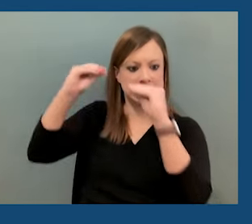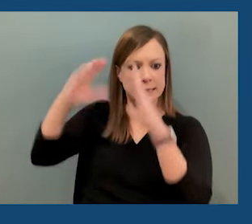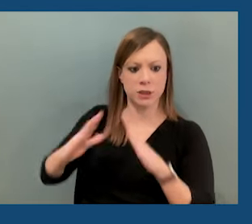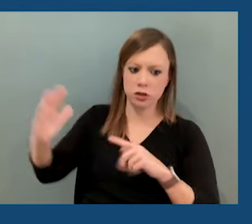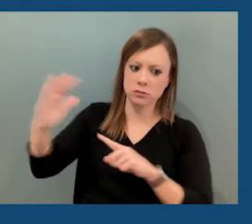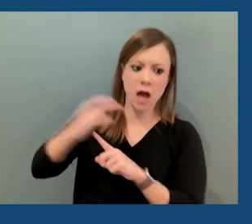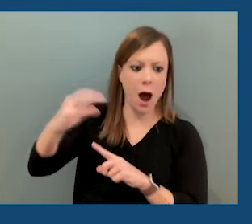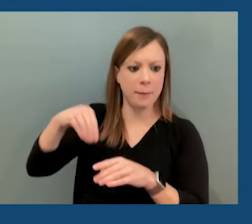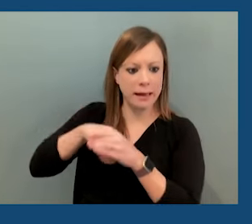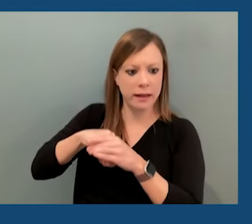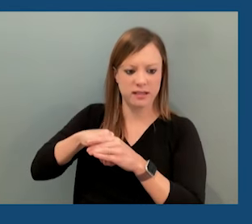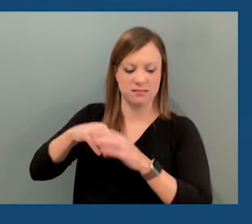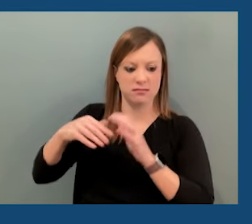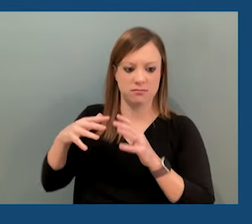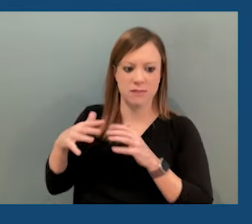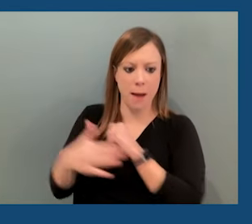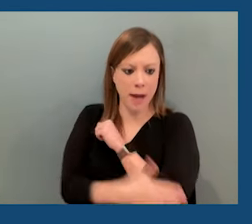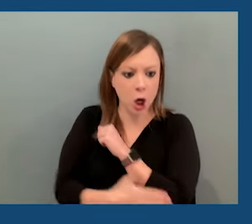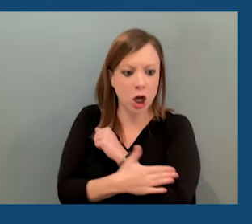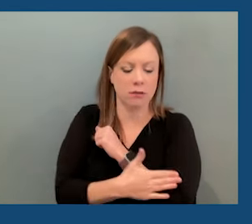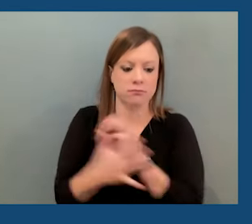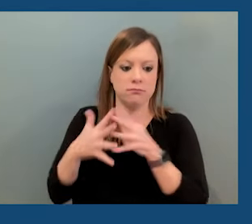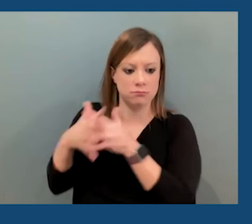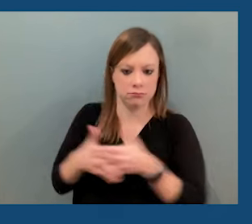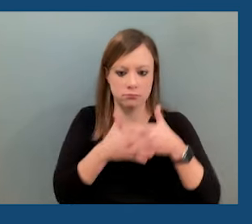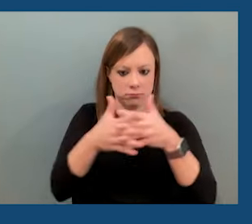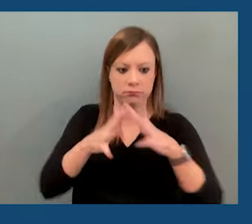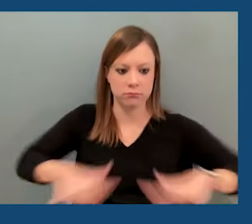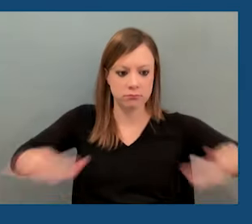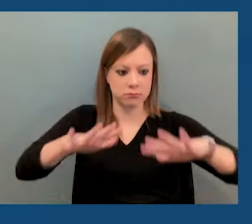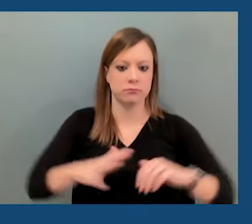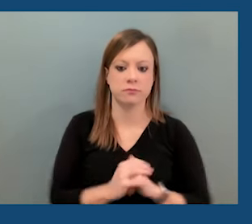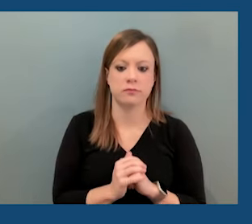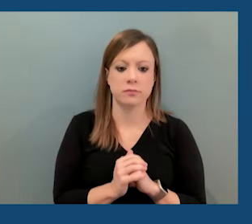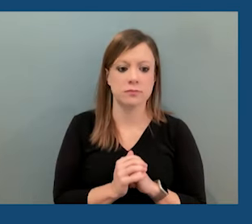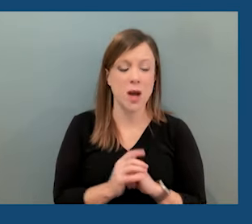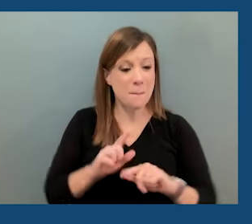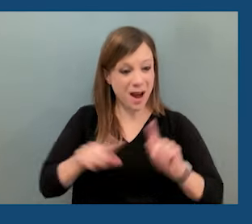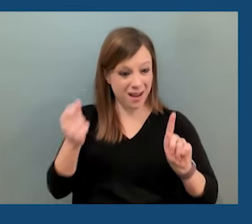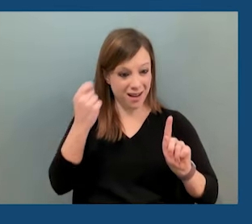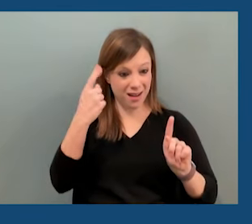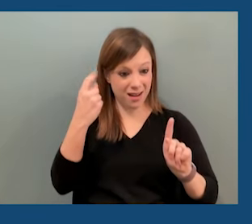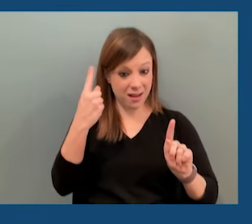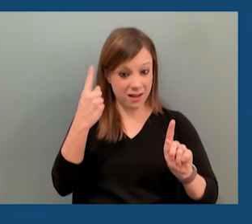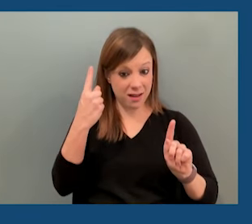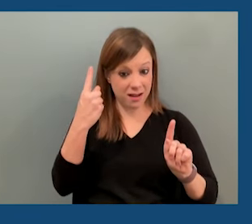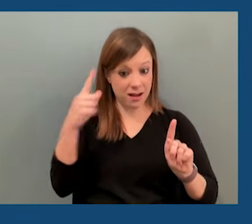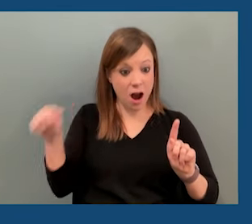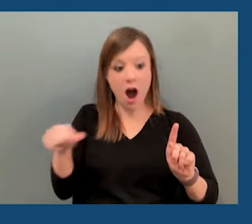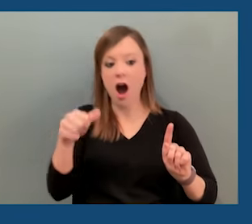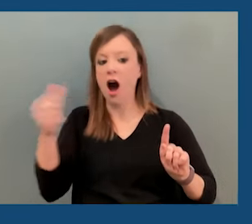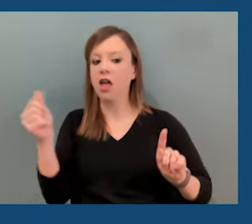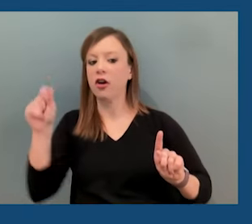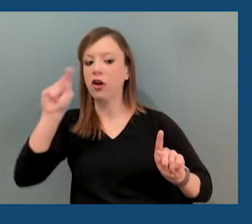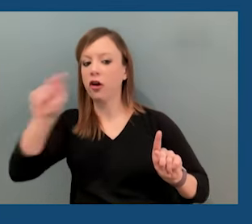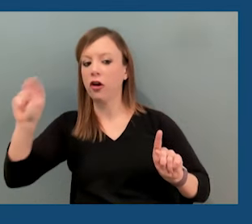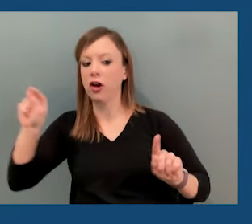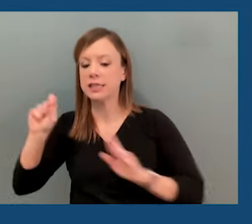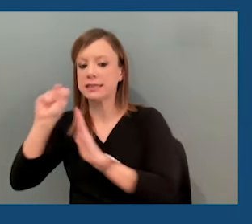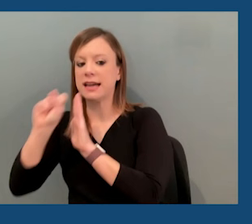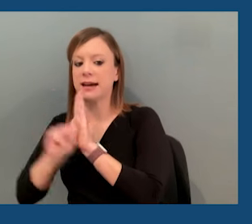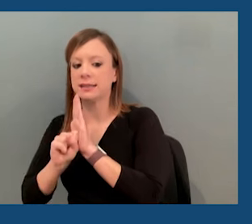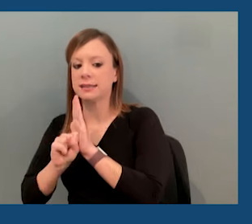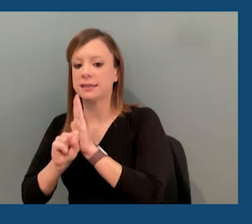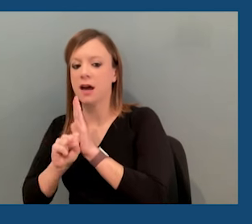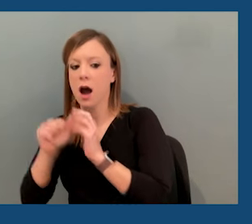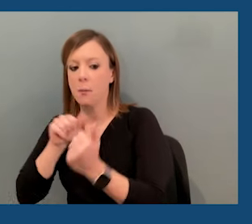not clicking. And when I started asking questions, I realized that other places are starting to move away from what had been the newfangled, fancy